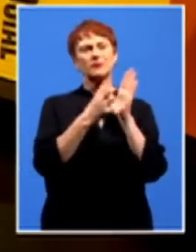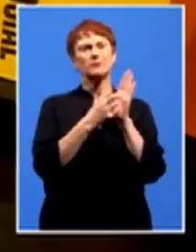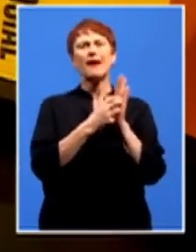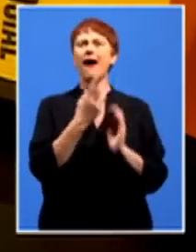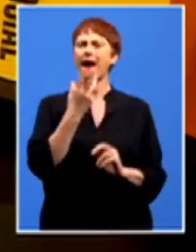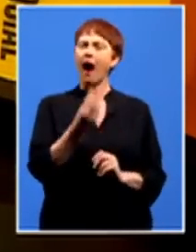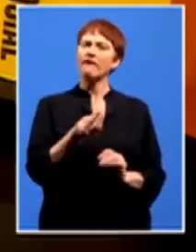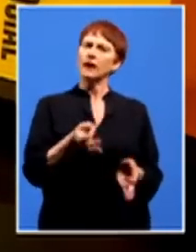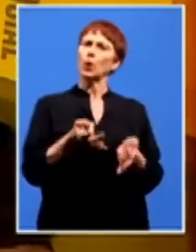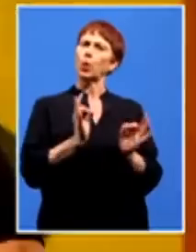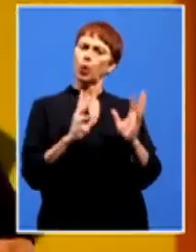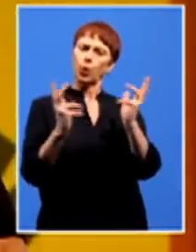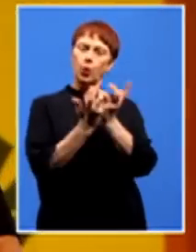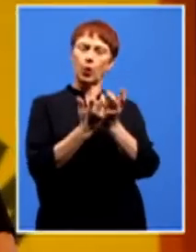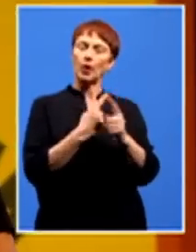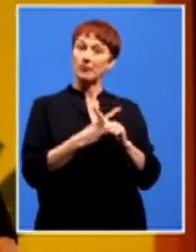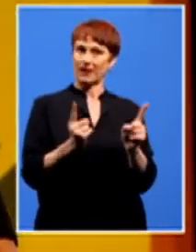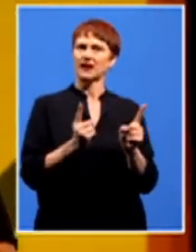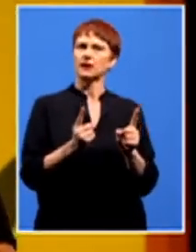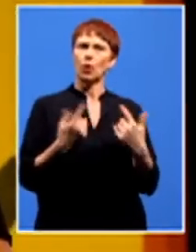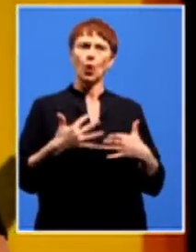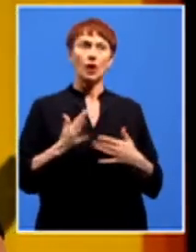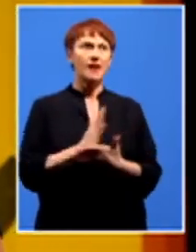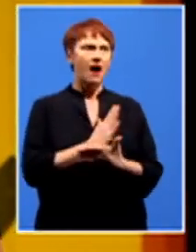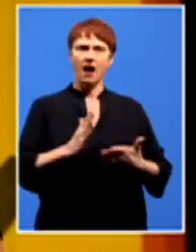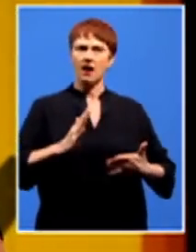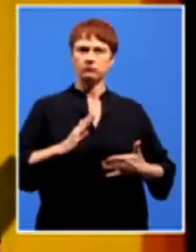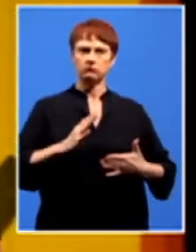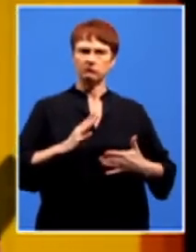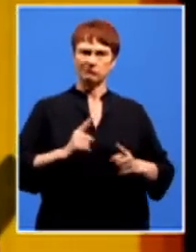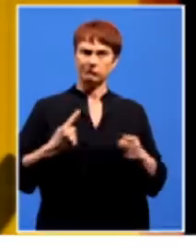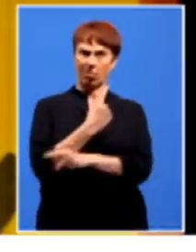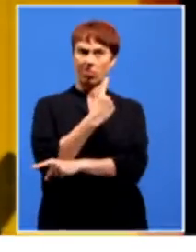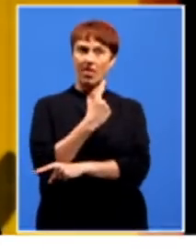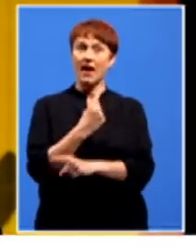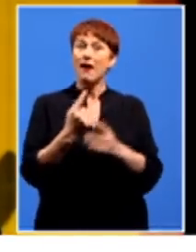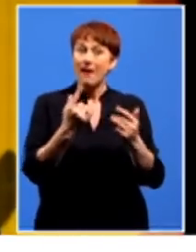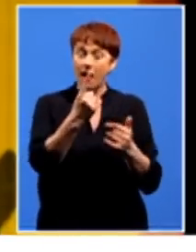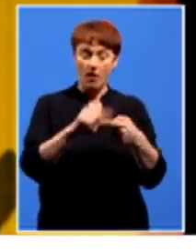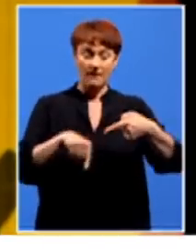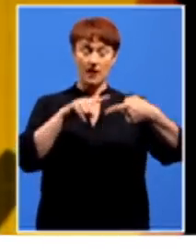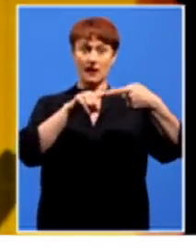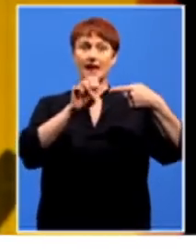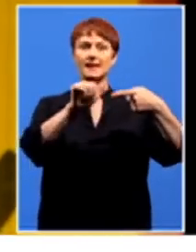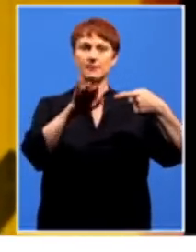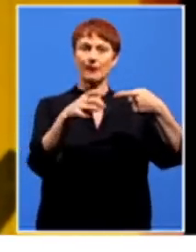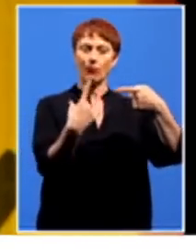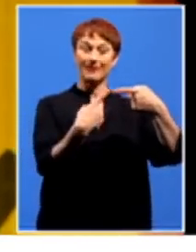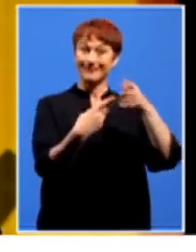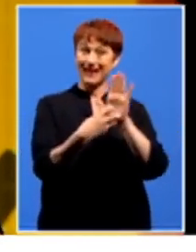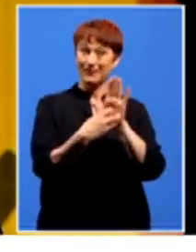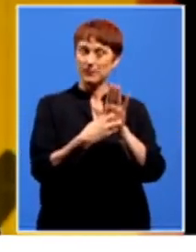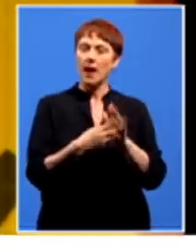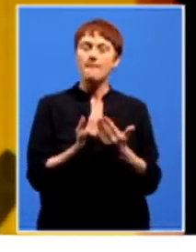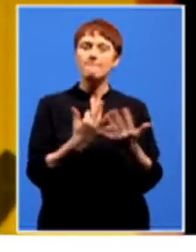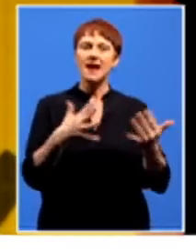needle. Yes, the very first example, I think a lot of us remember that ad, and because of social media